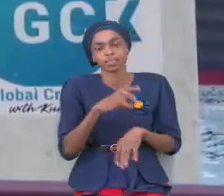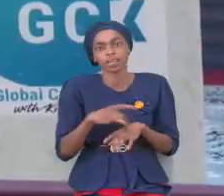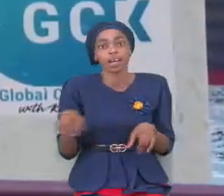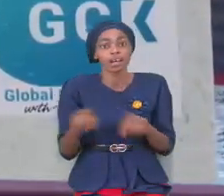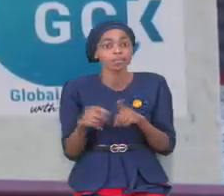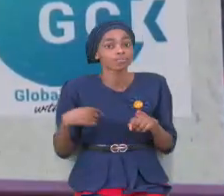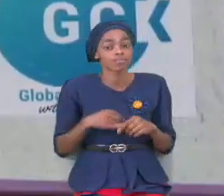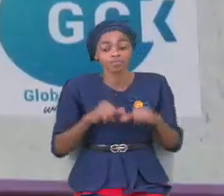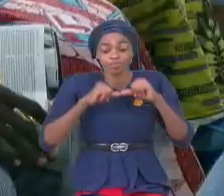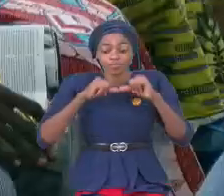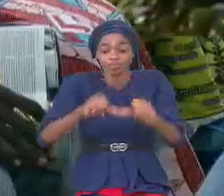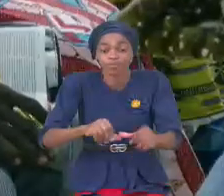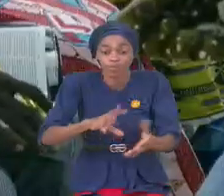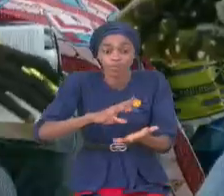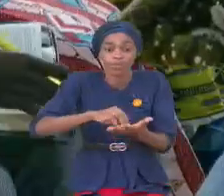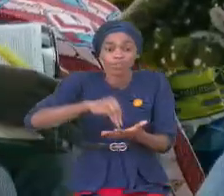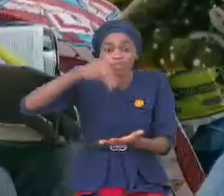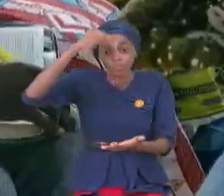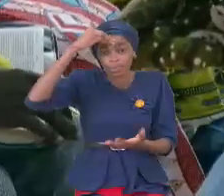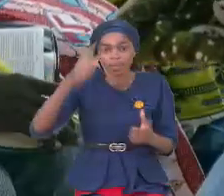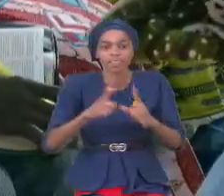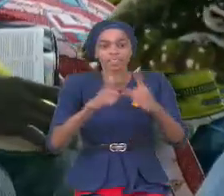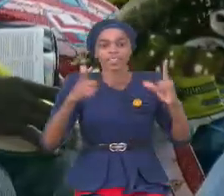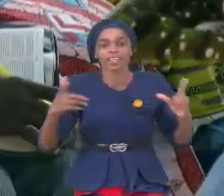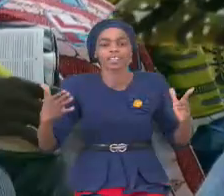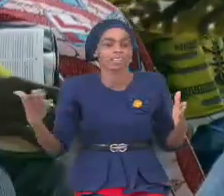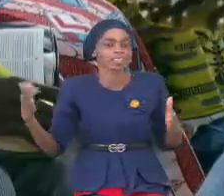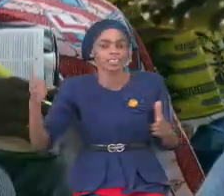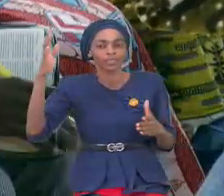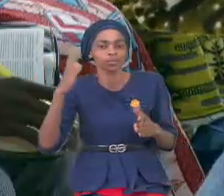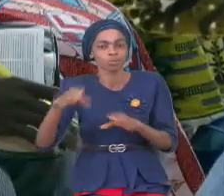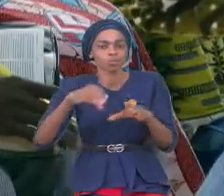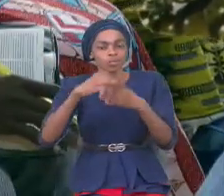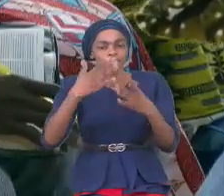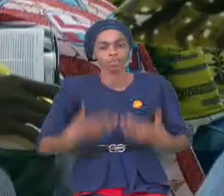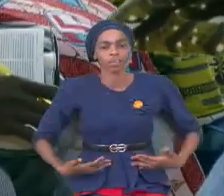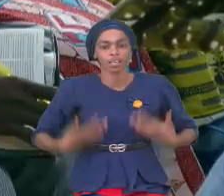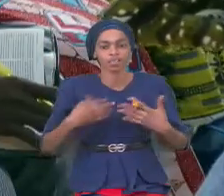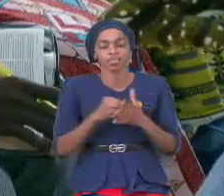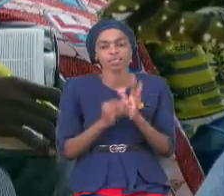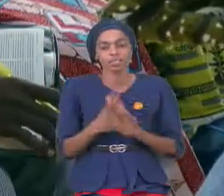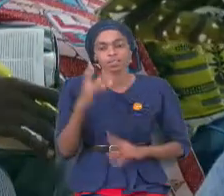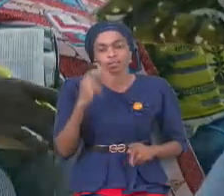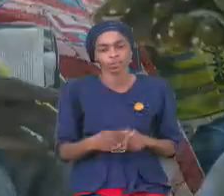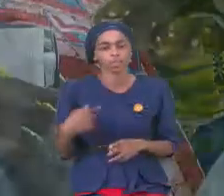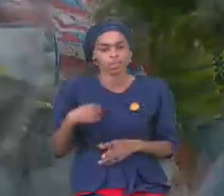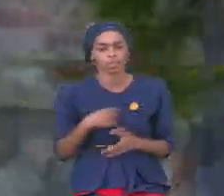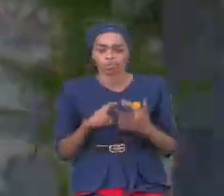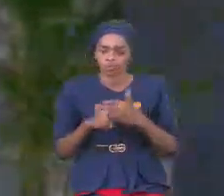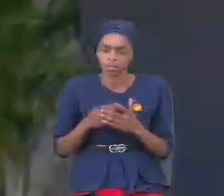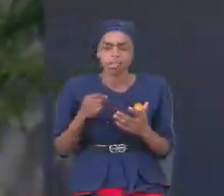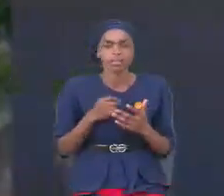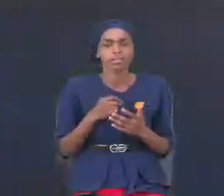your life, in Jesus' name. We start at the beginning and then we continue, and great,